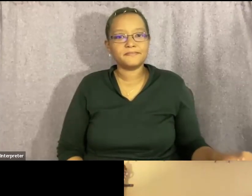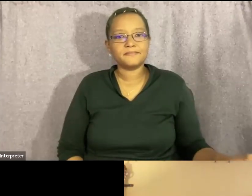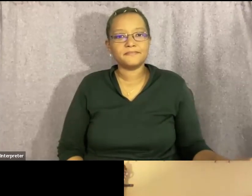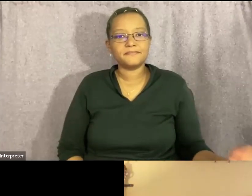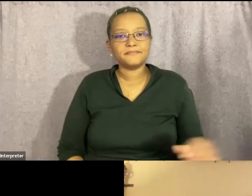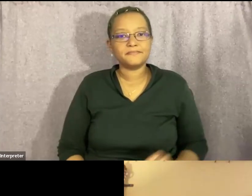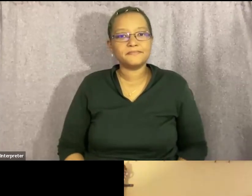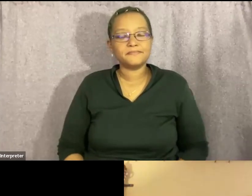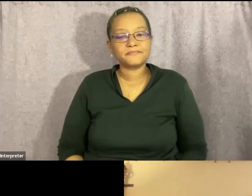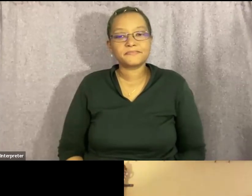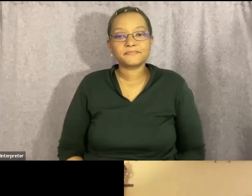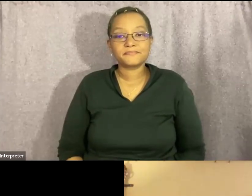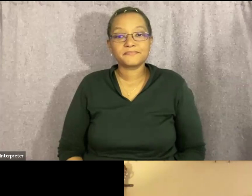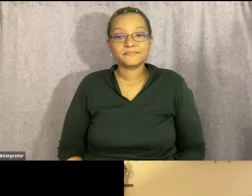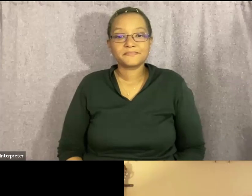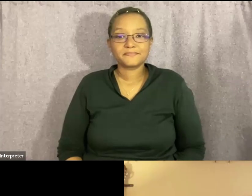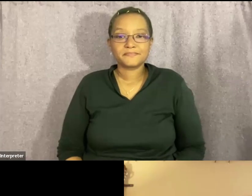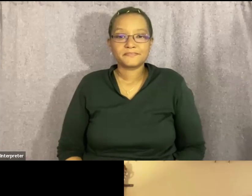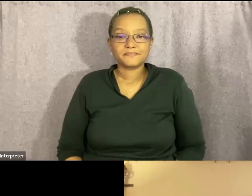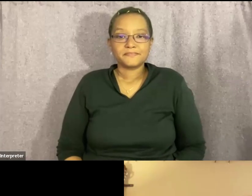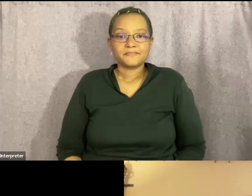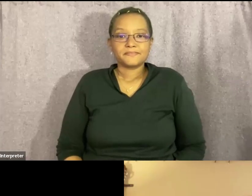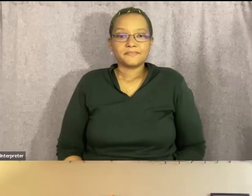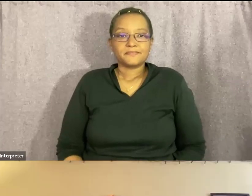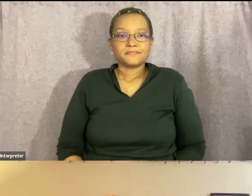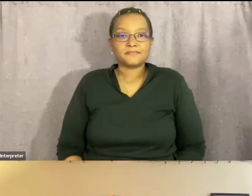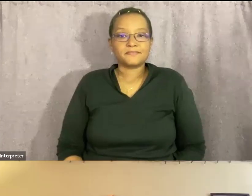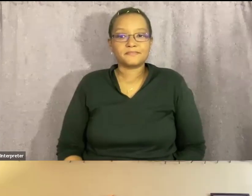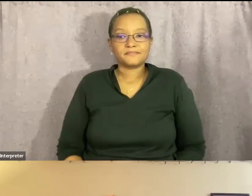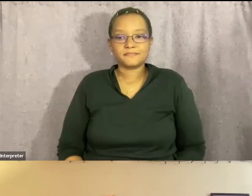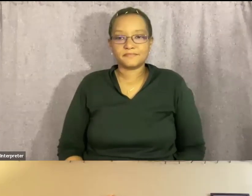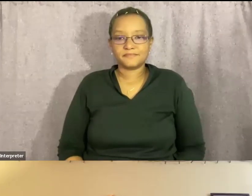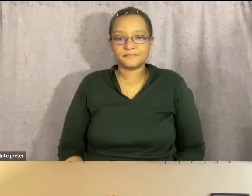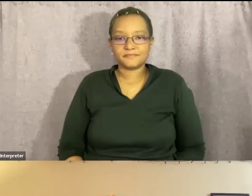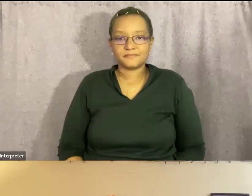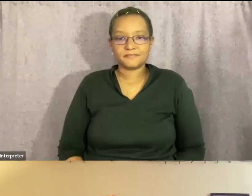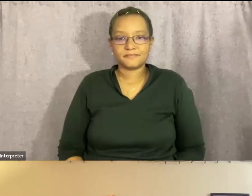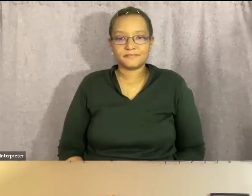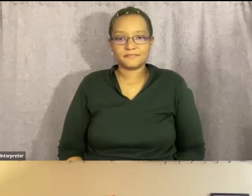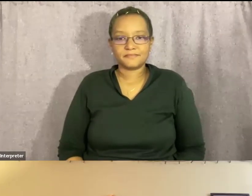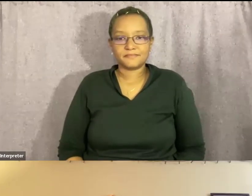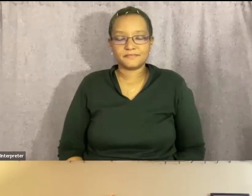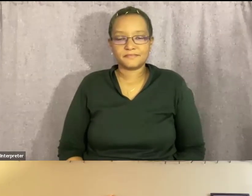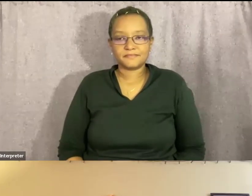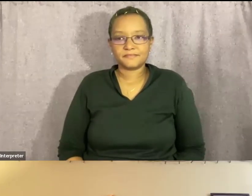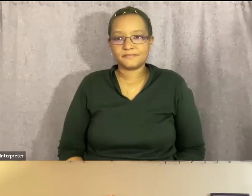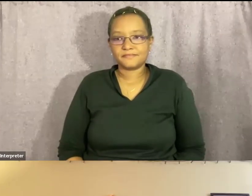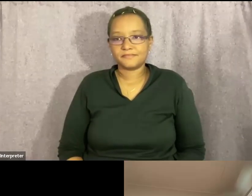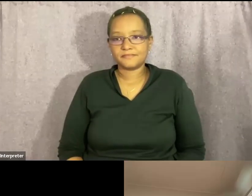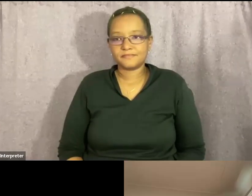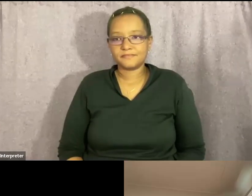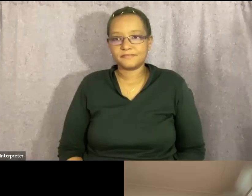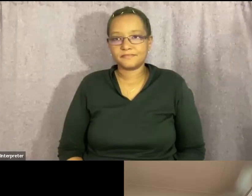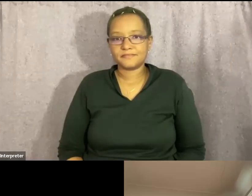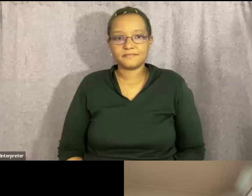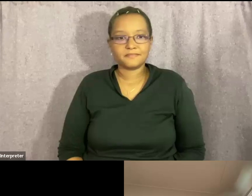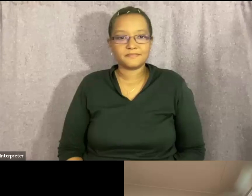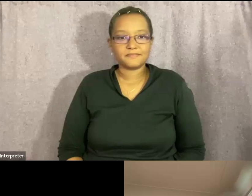own embodied knowledge and experience is a way of theorizing, and it's a way of thinking about what does liberation look